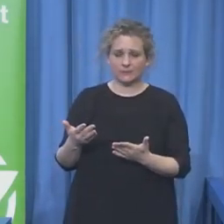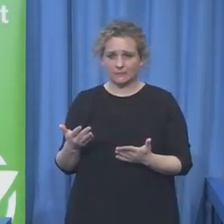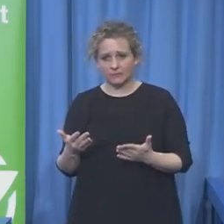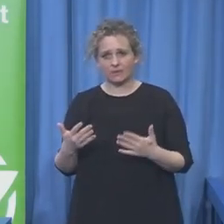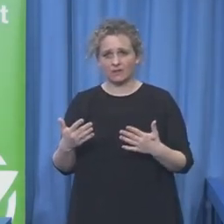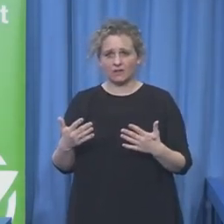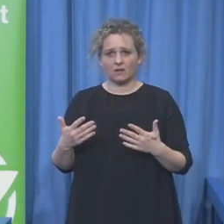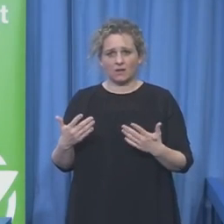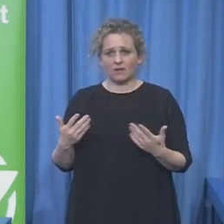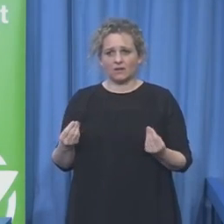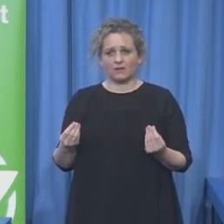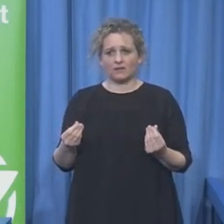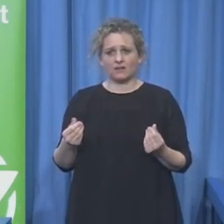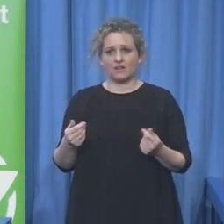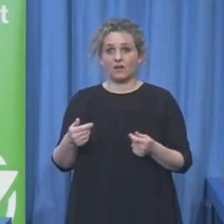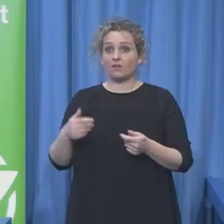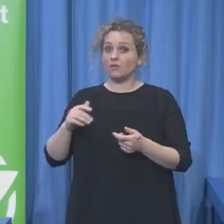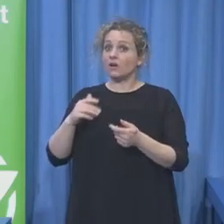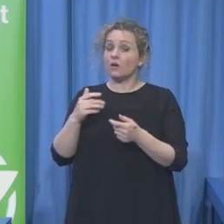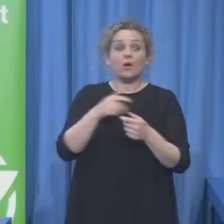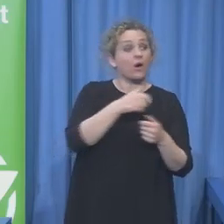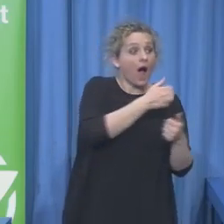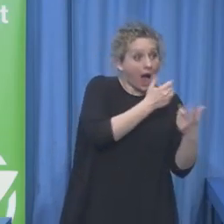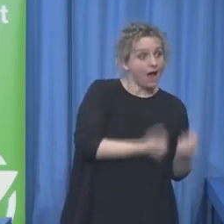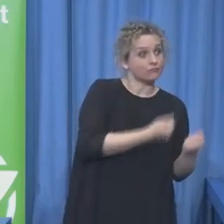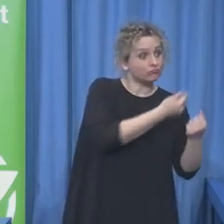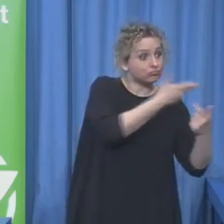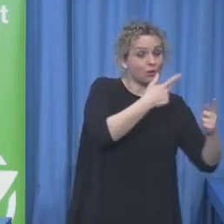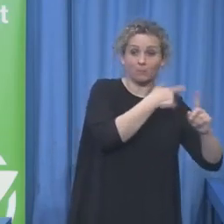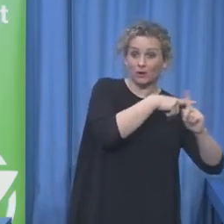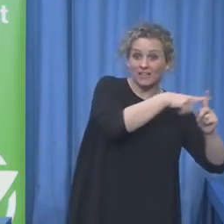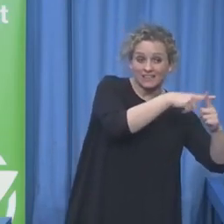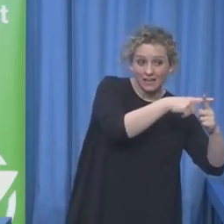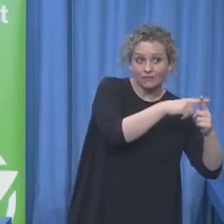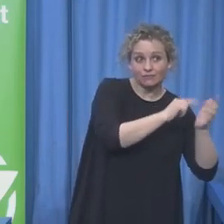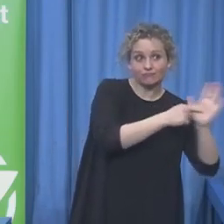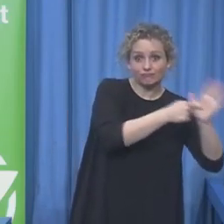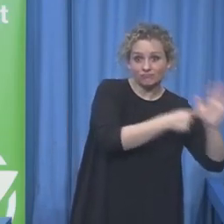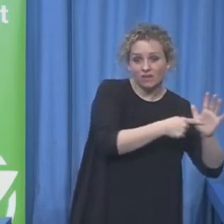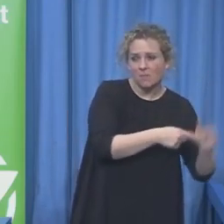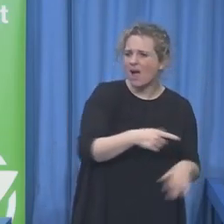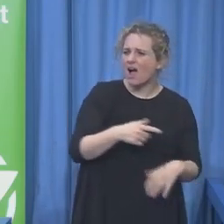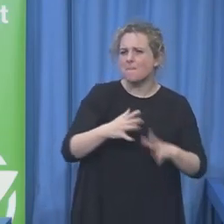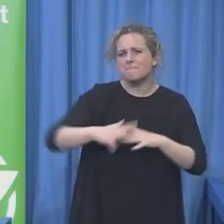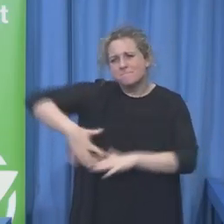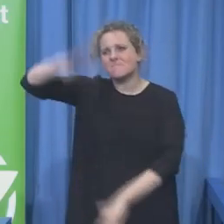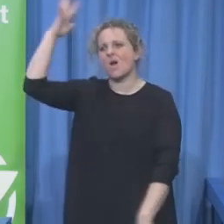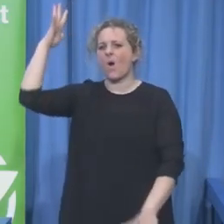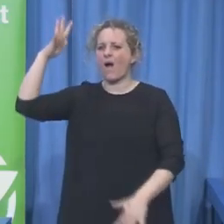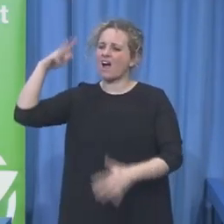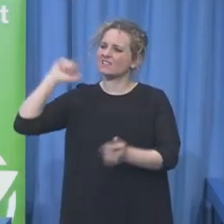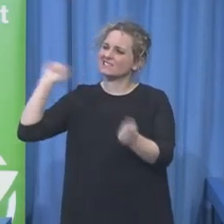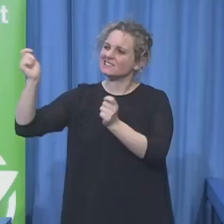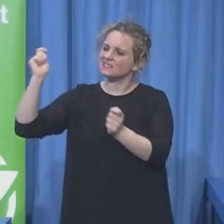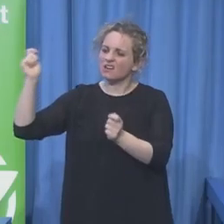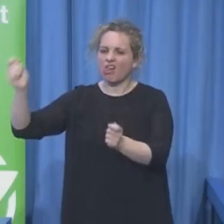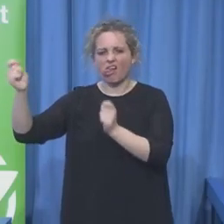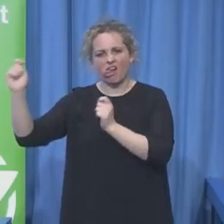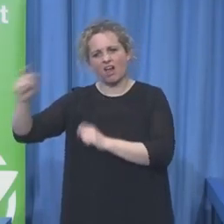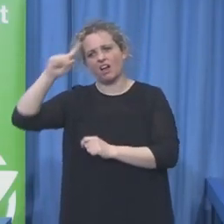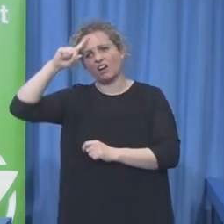etc. There's an interesting study which was published in 2012 by the UN High Commissioner for